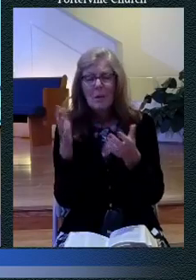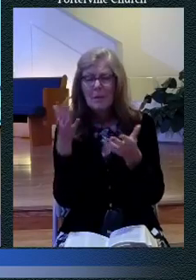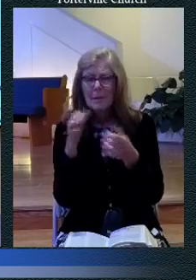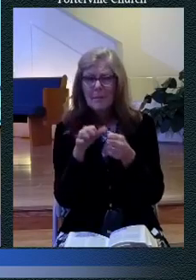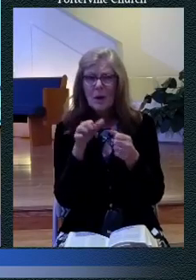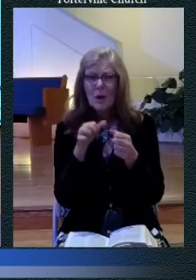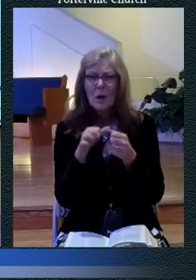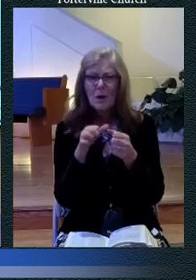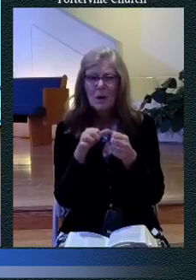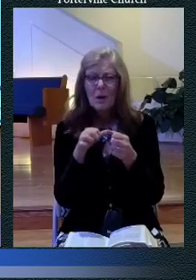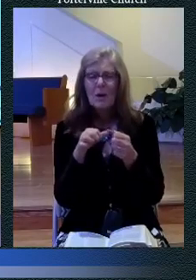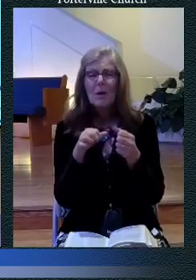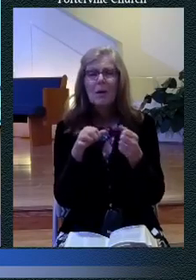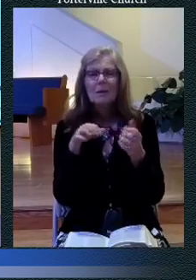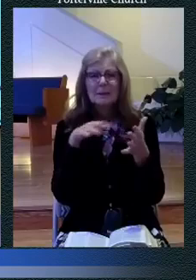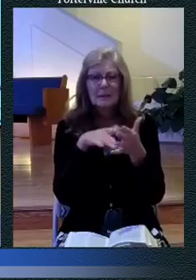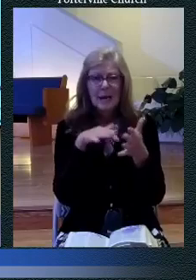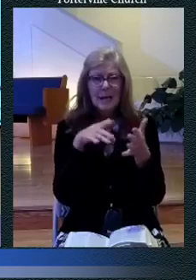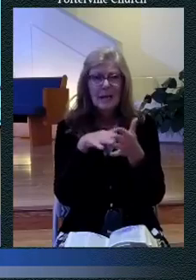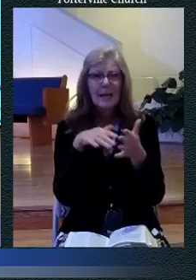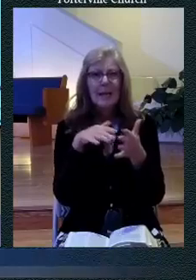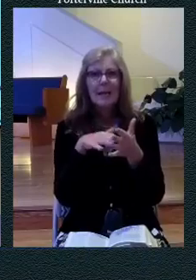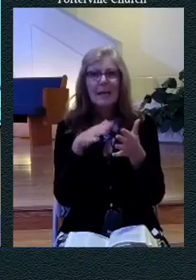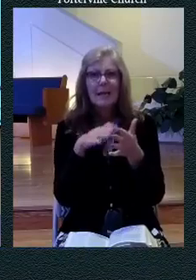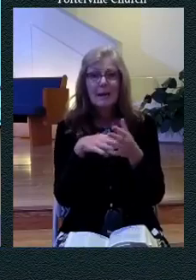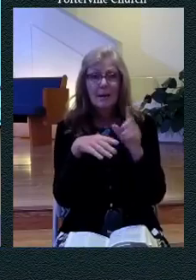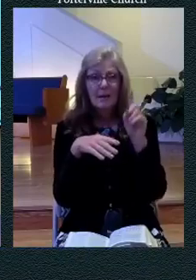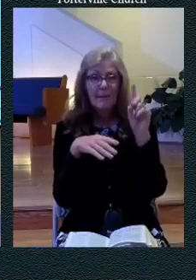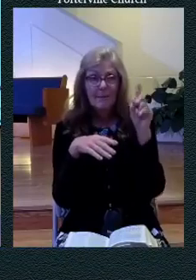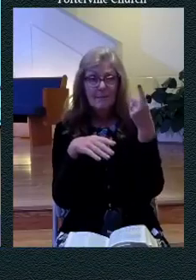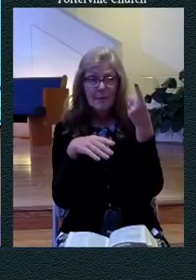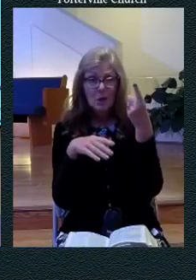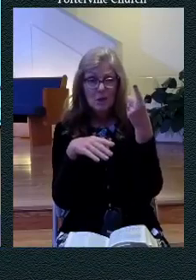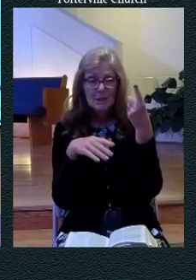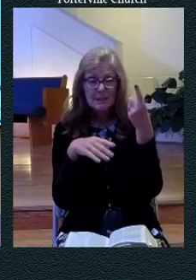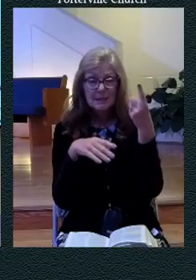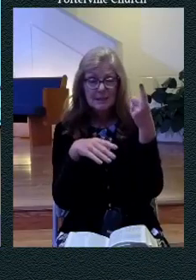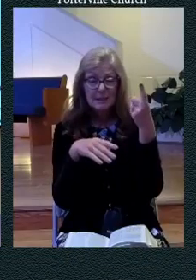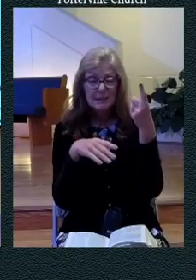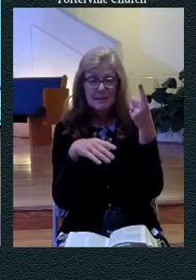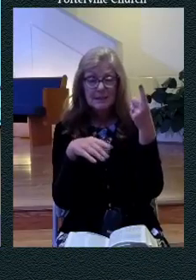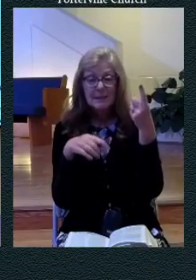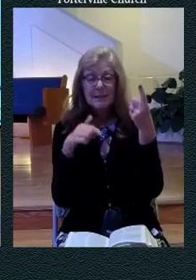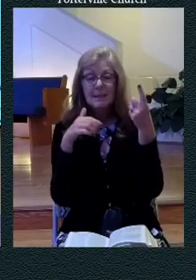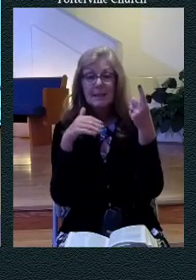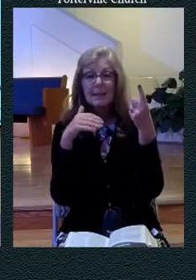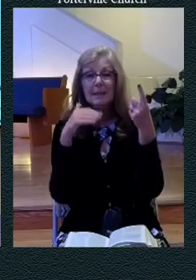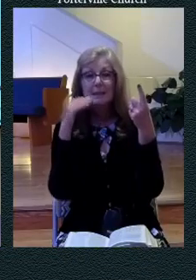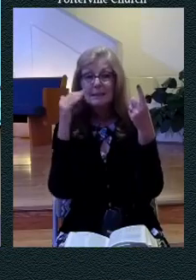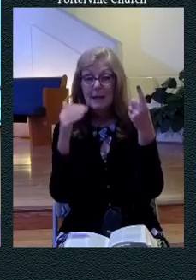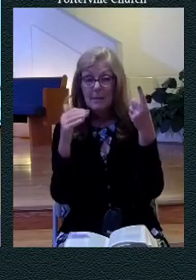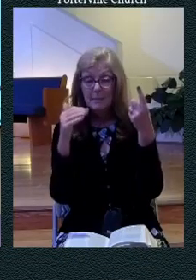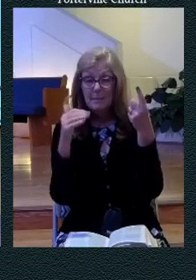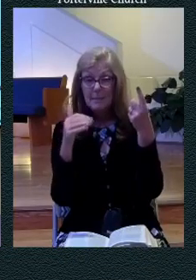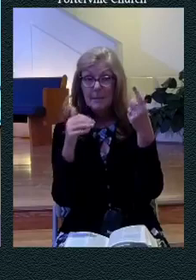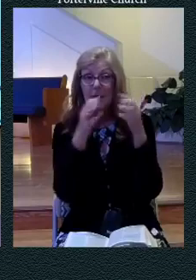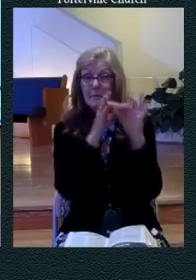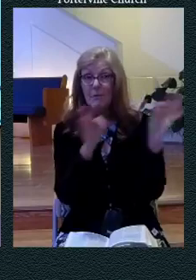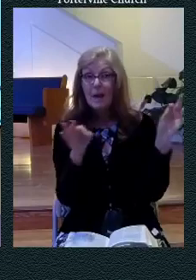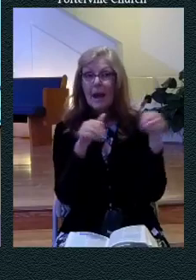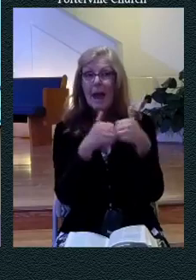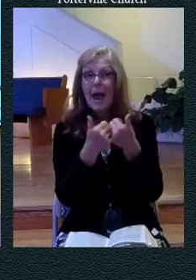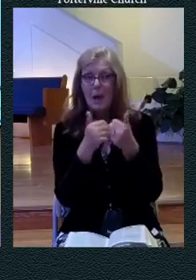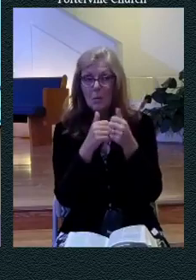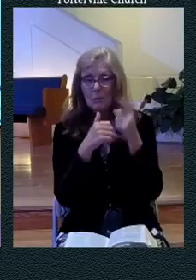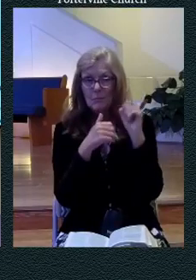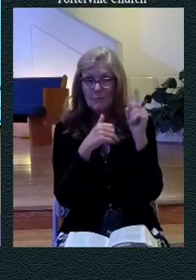we've also seen in weeks past that the first step in being made free is that of coming